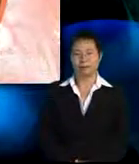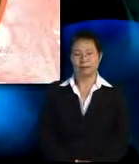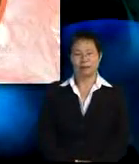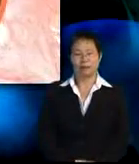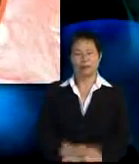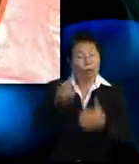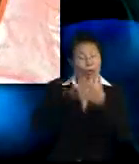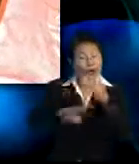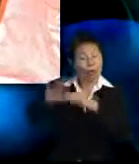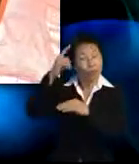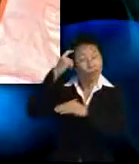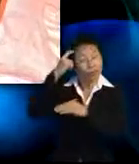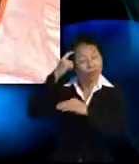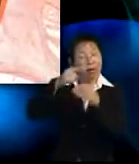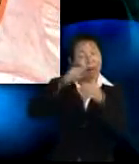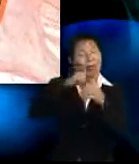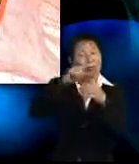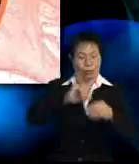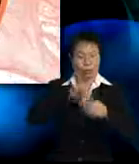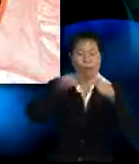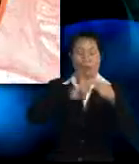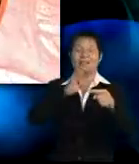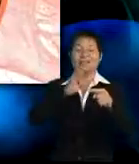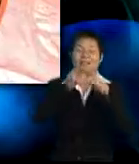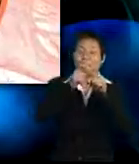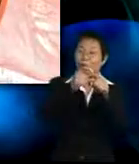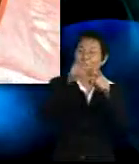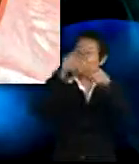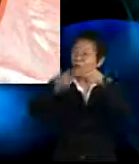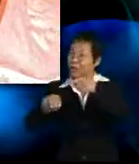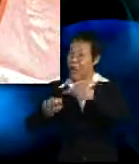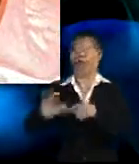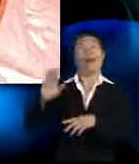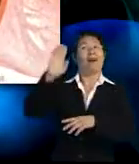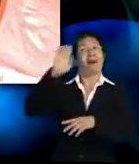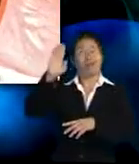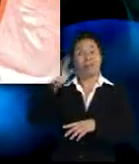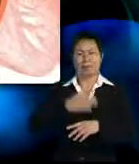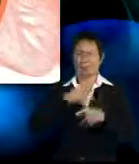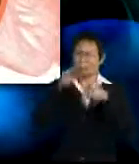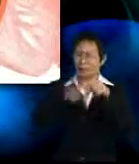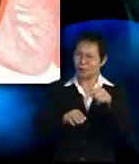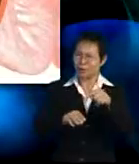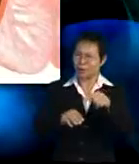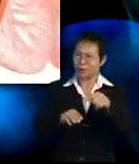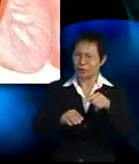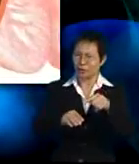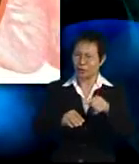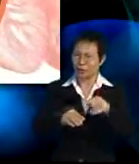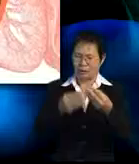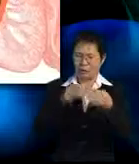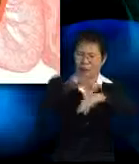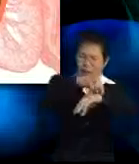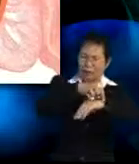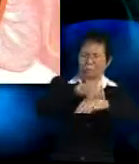What do you have in your mind when I say the word minerals? You might say, hey, aren't minerals something you find in the earth,